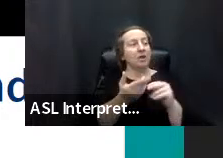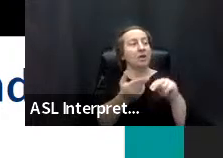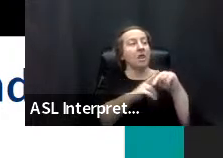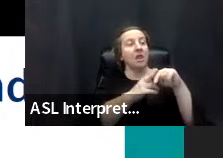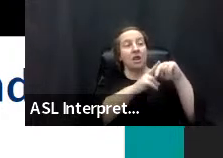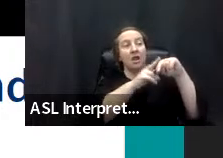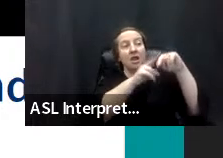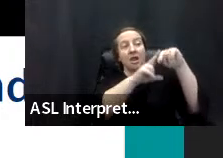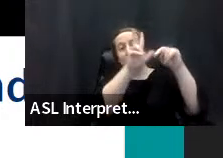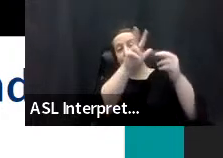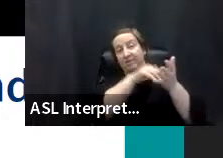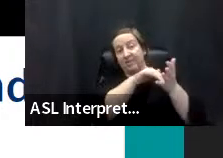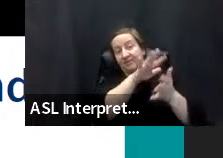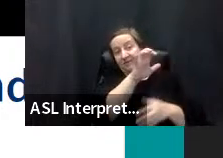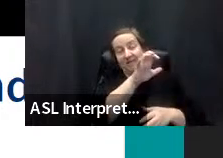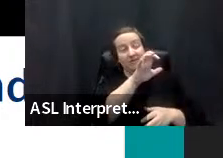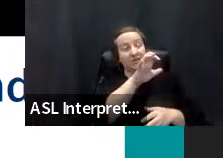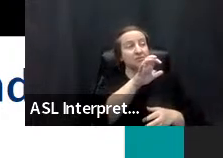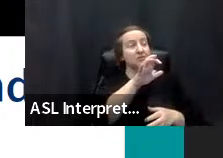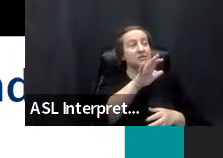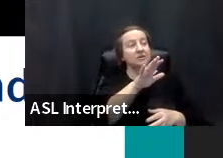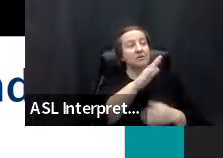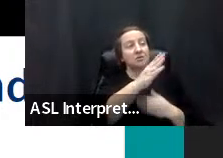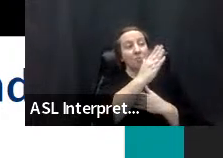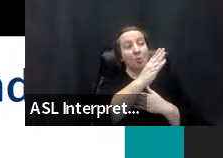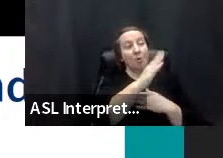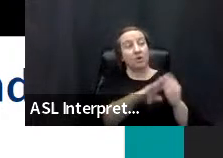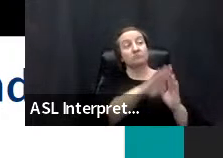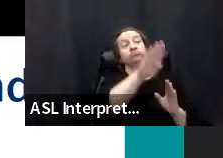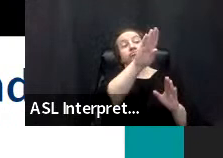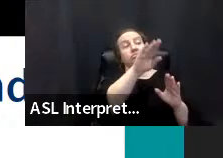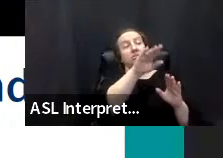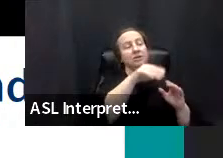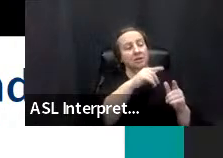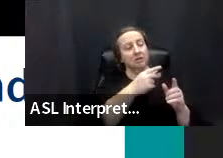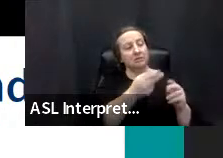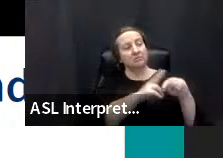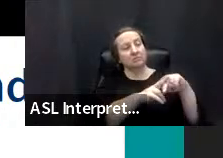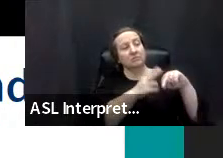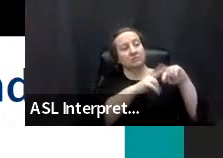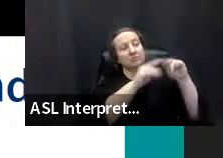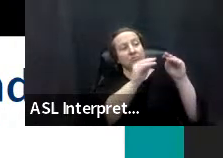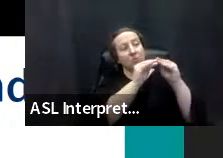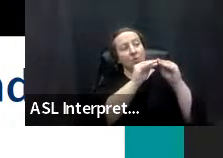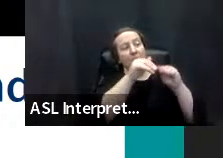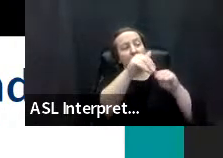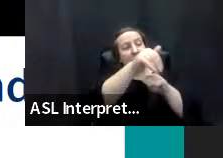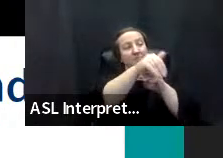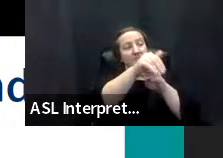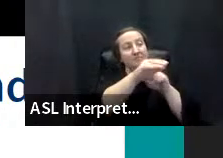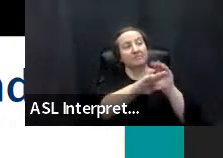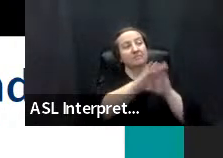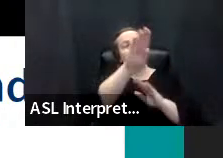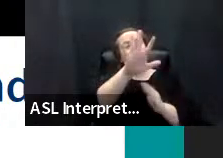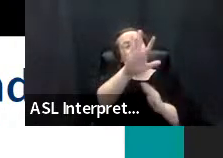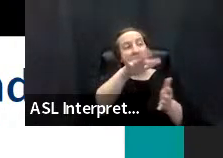3,500. Total in kind of the AM peak, continuing to increase towards the PM peak to about 5,000, and then